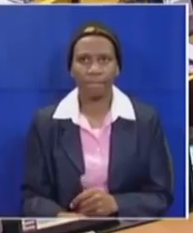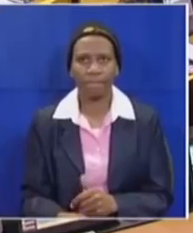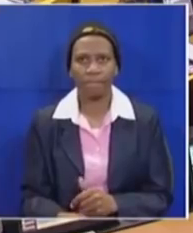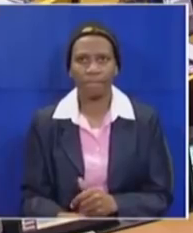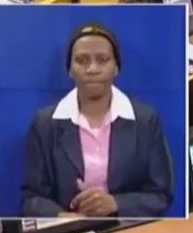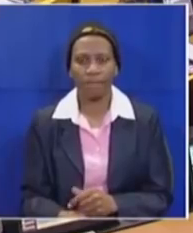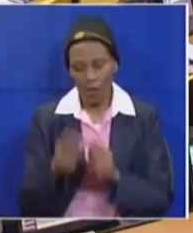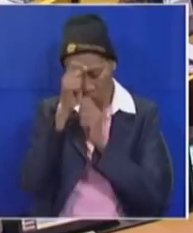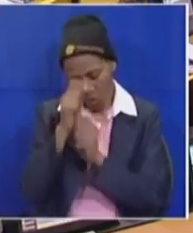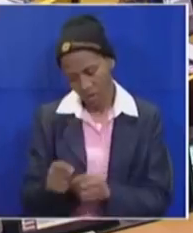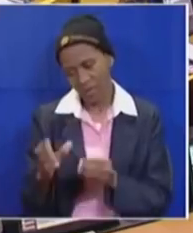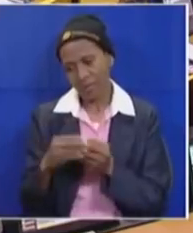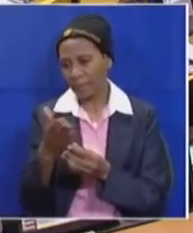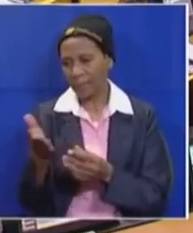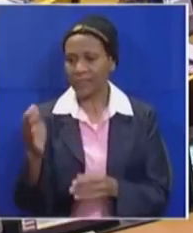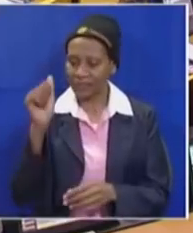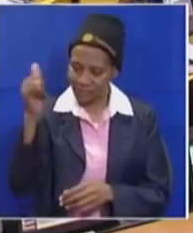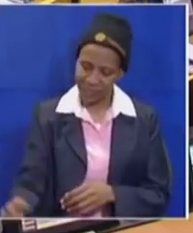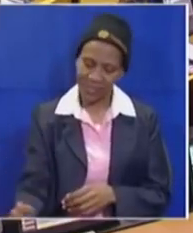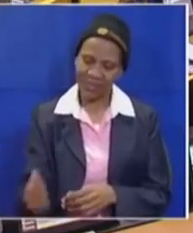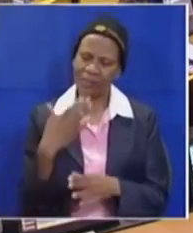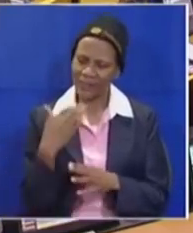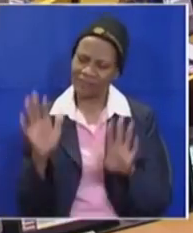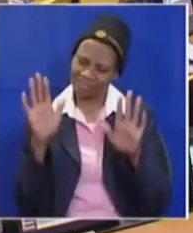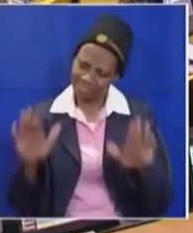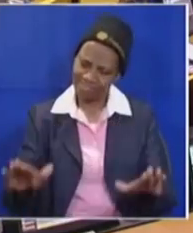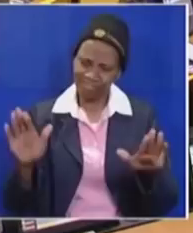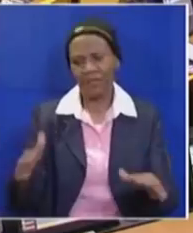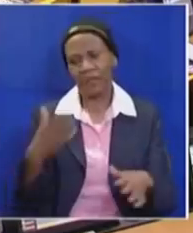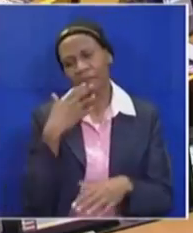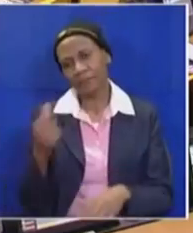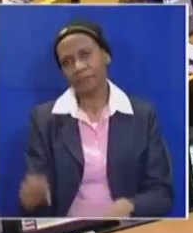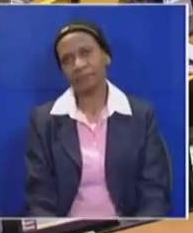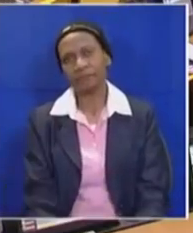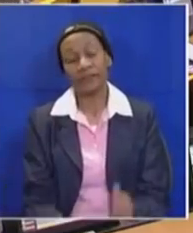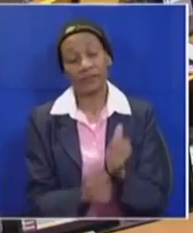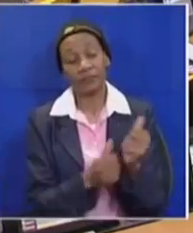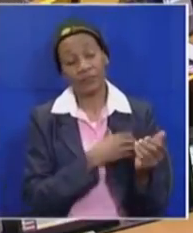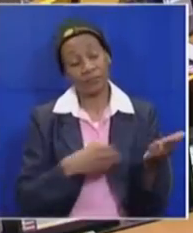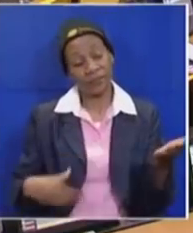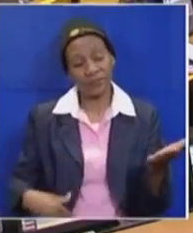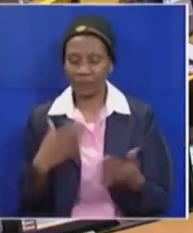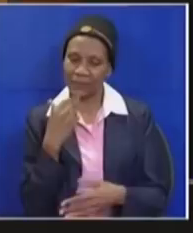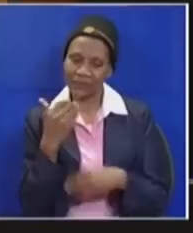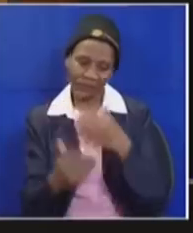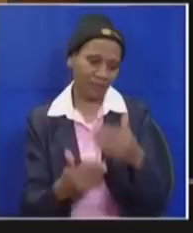Honorable members, take your seats. And be orderly, honorable members. Honorable Deputy President, please